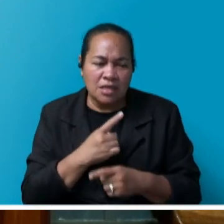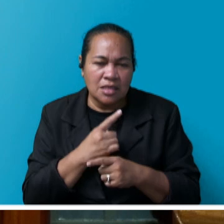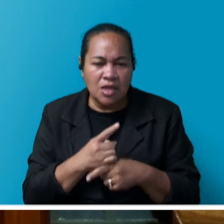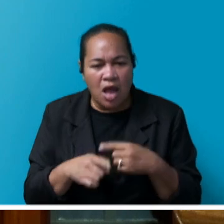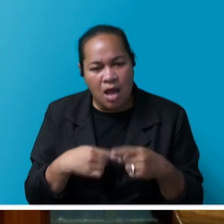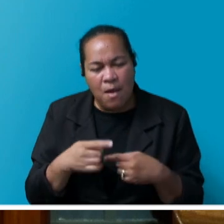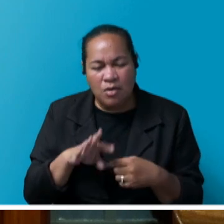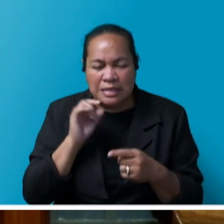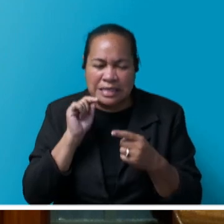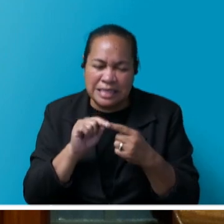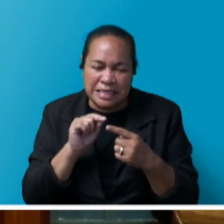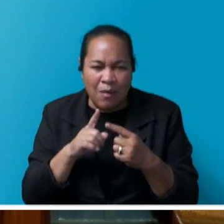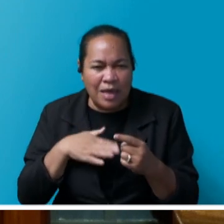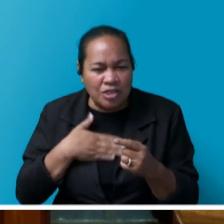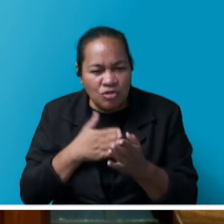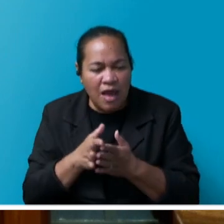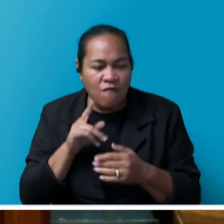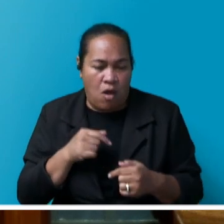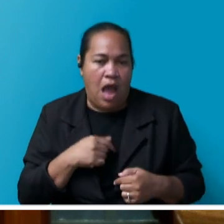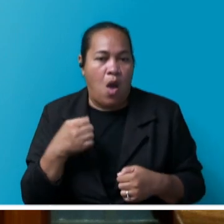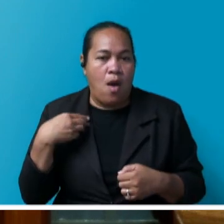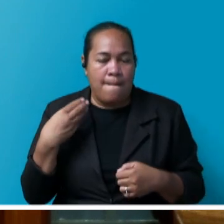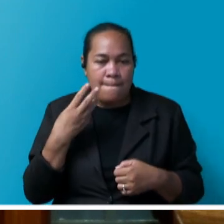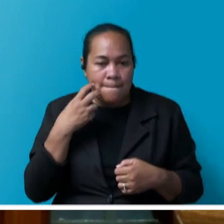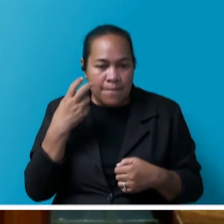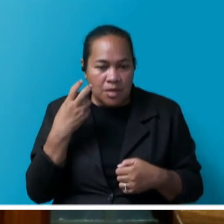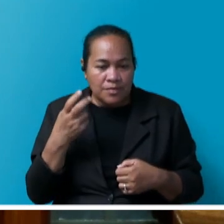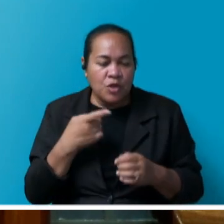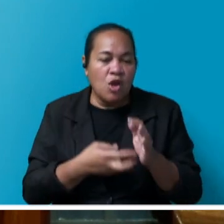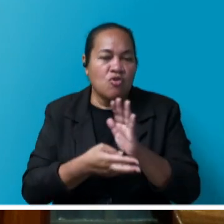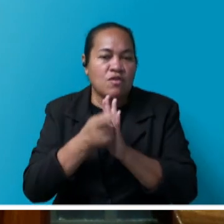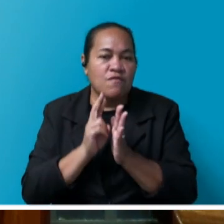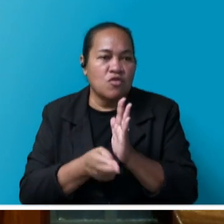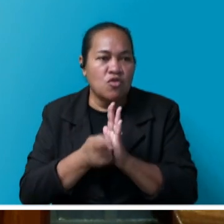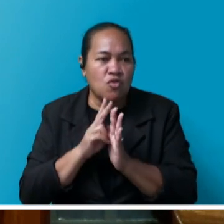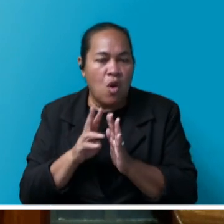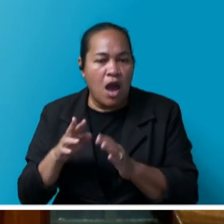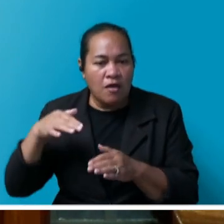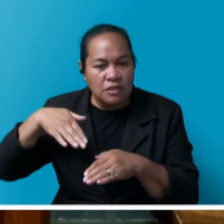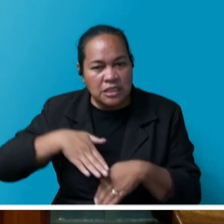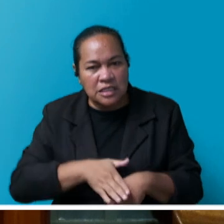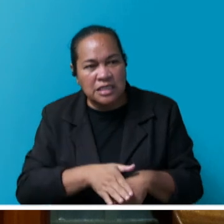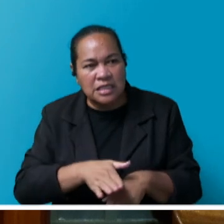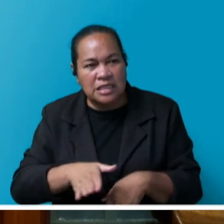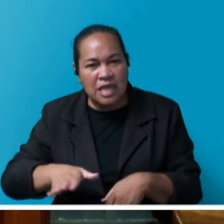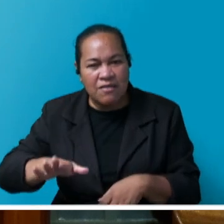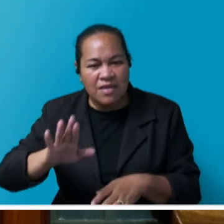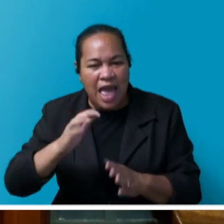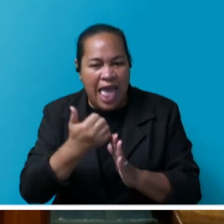particular point of interest for the Ministry with regards to the review of the regulation of Surfing Areas Act of